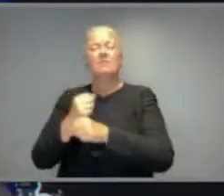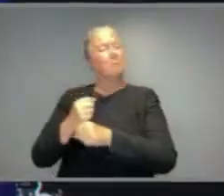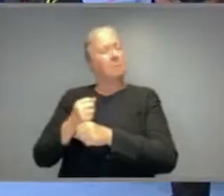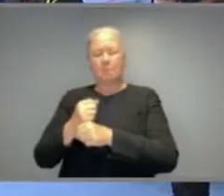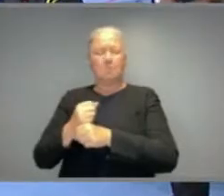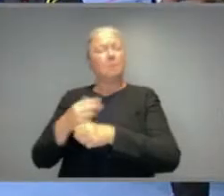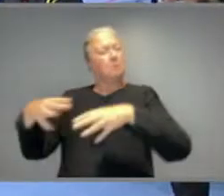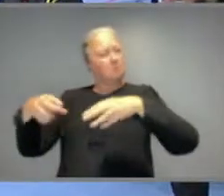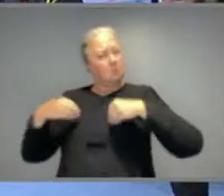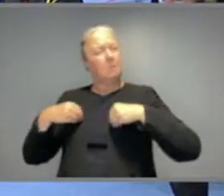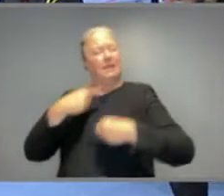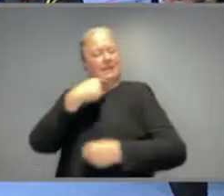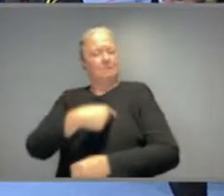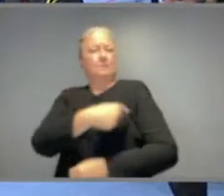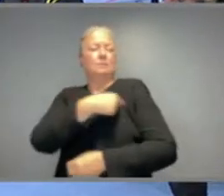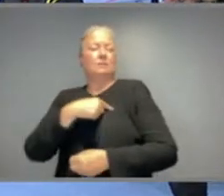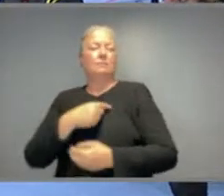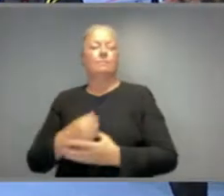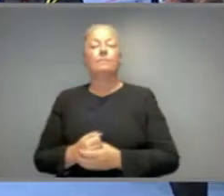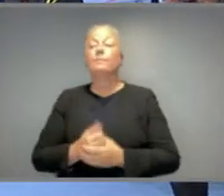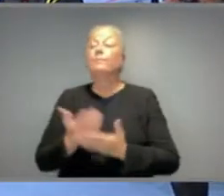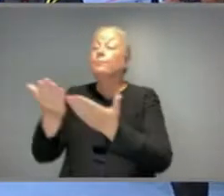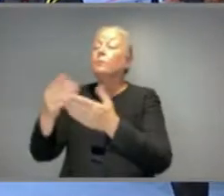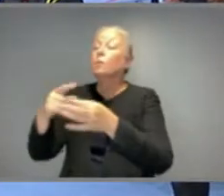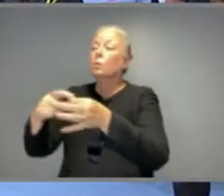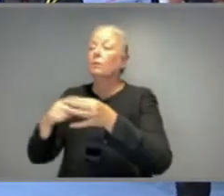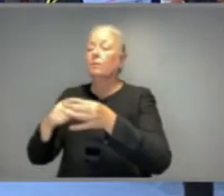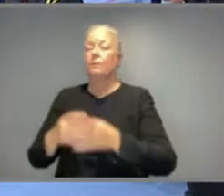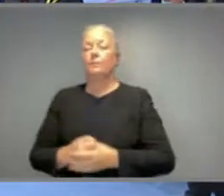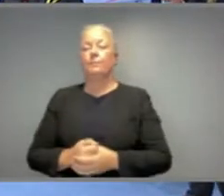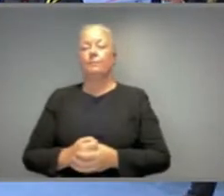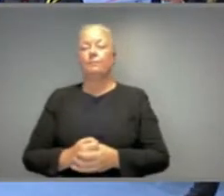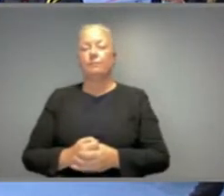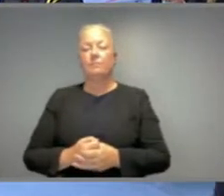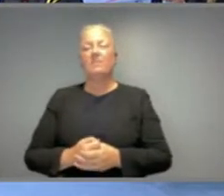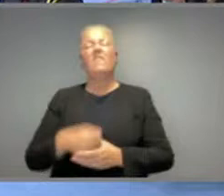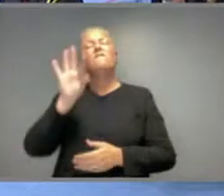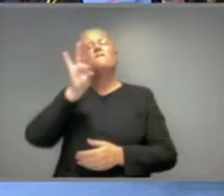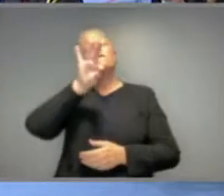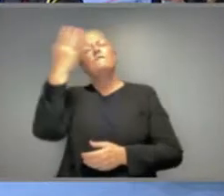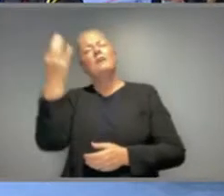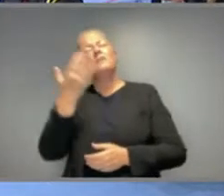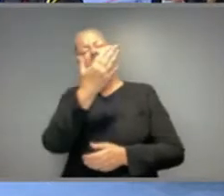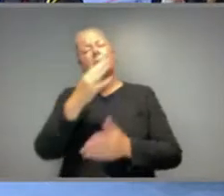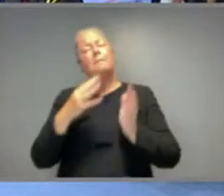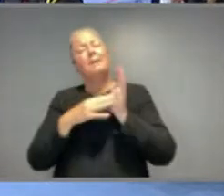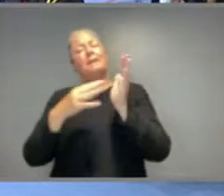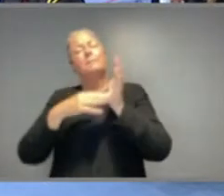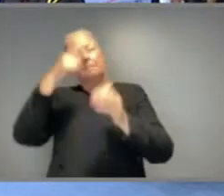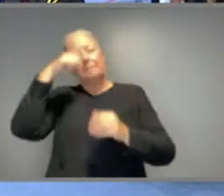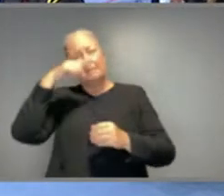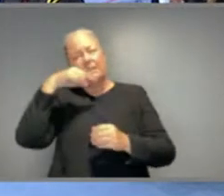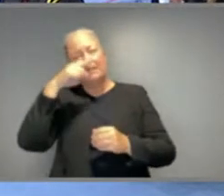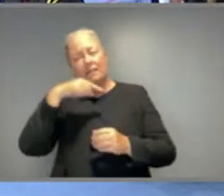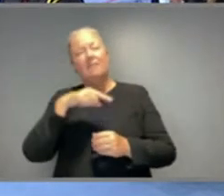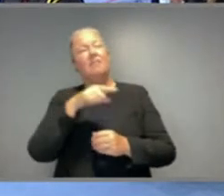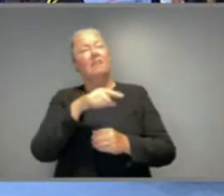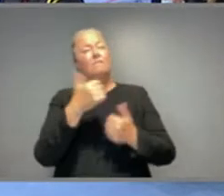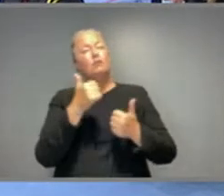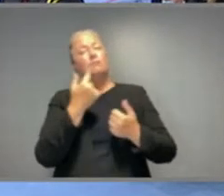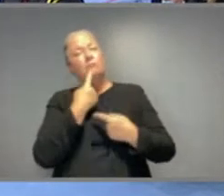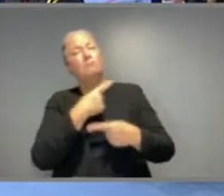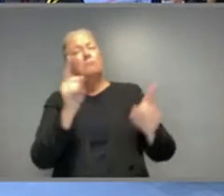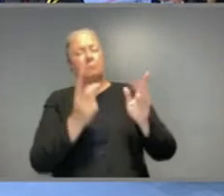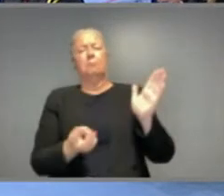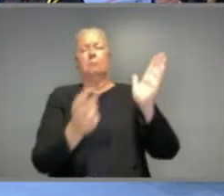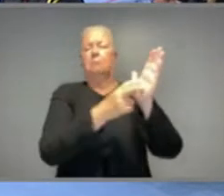Yep. Passports again. In France, millions of people signed up within a week of Macron's announcement, and the reality is that we still do